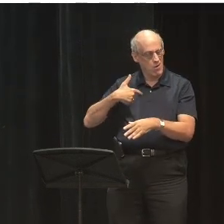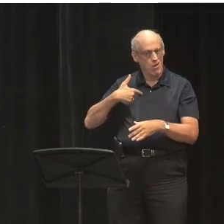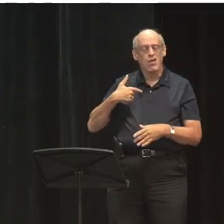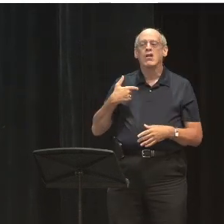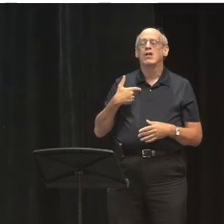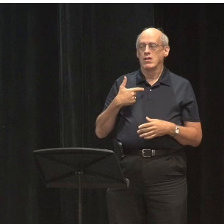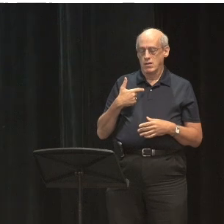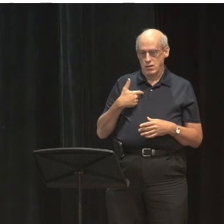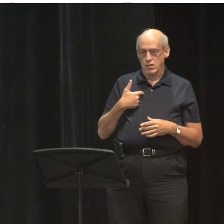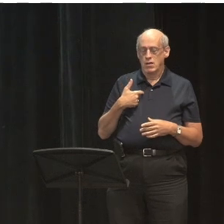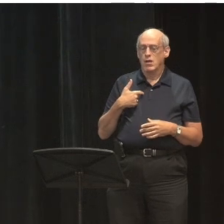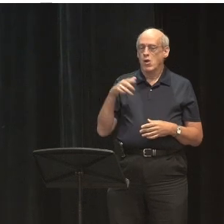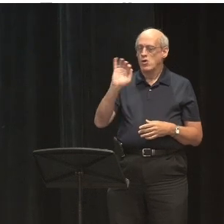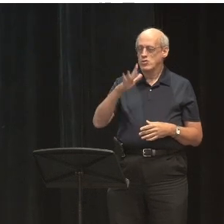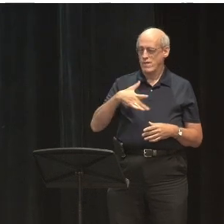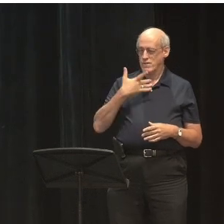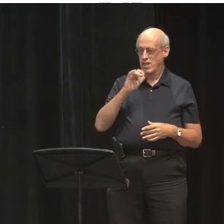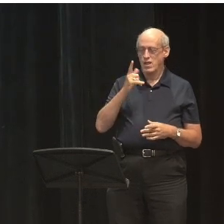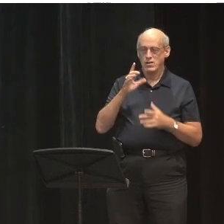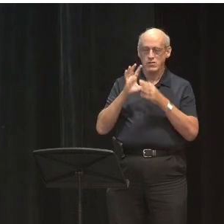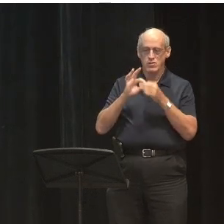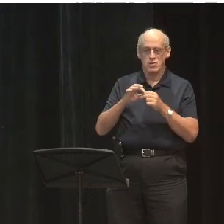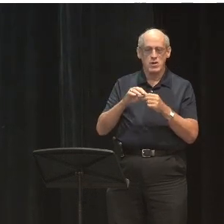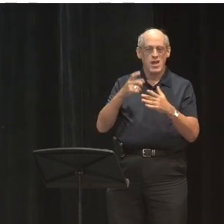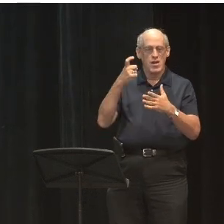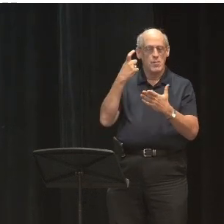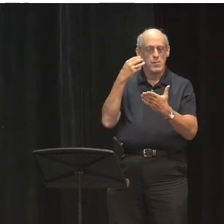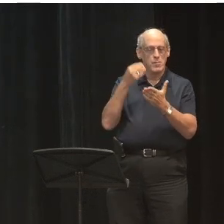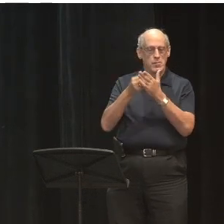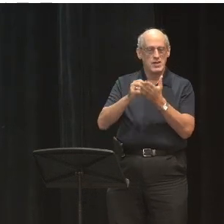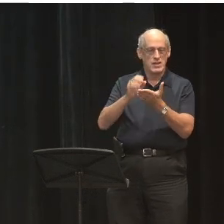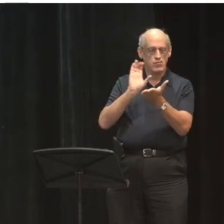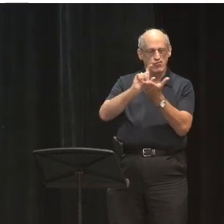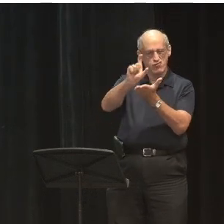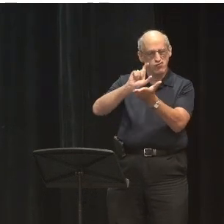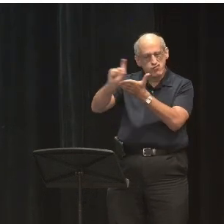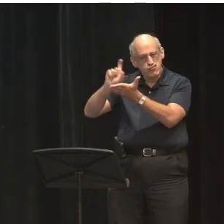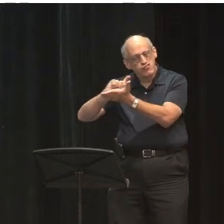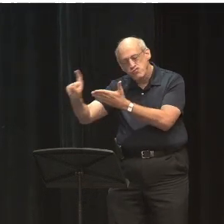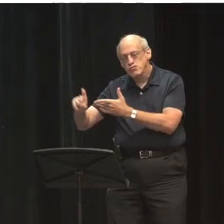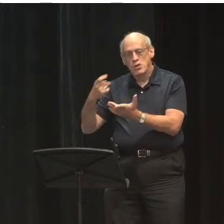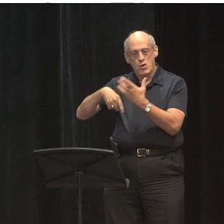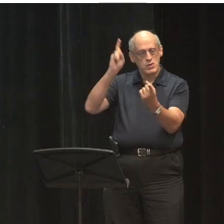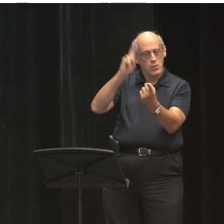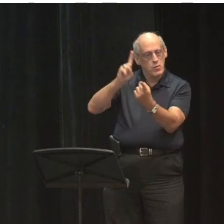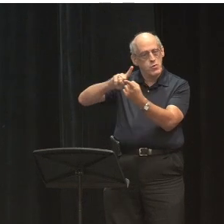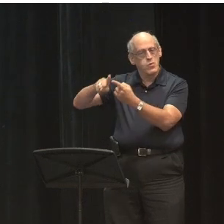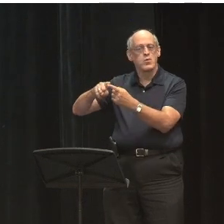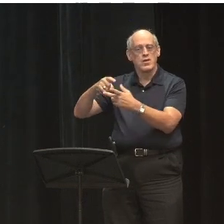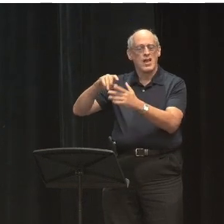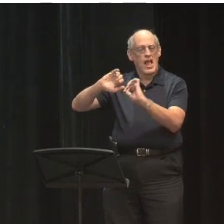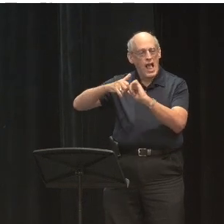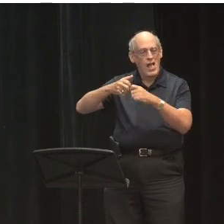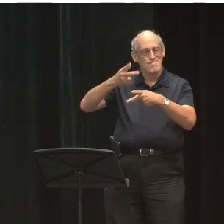I feel also that in terms of abatements and cost of maintaining